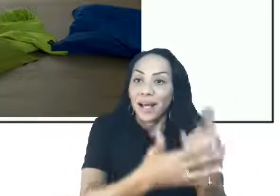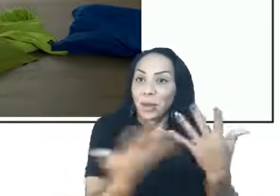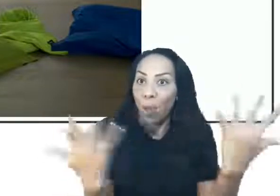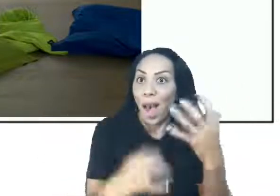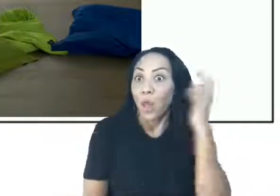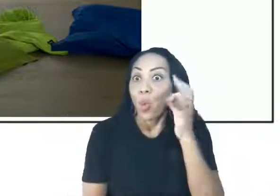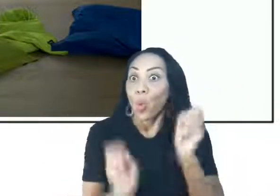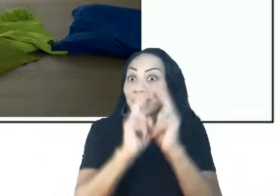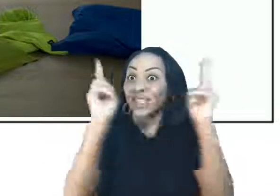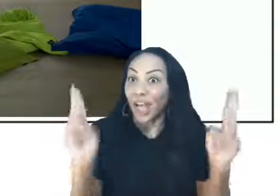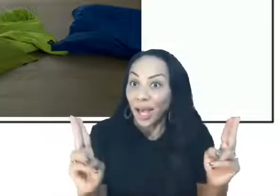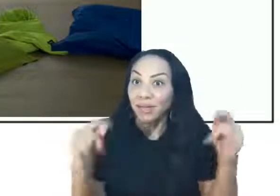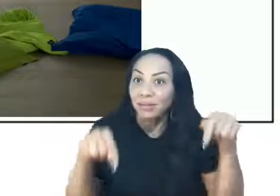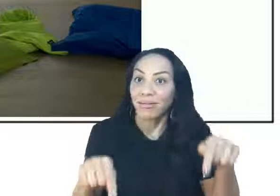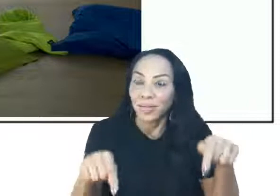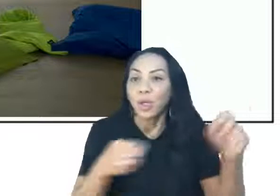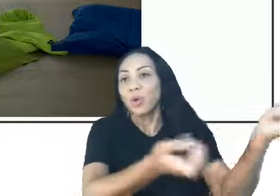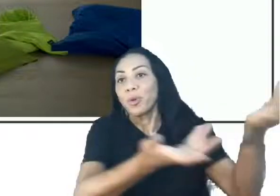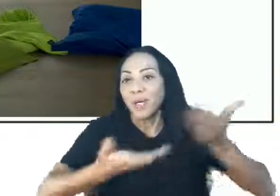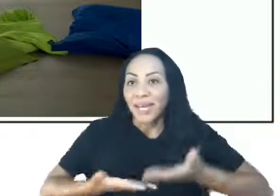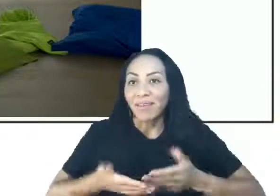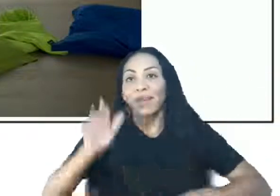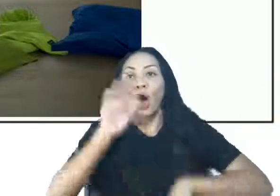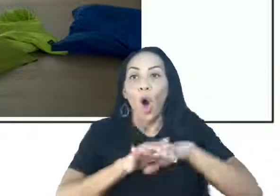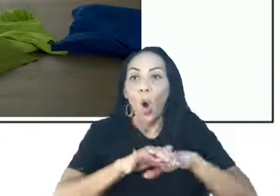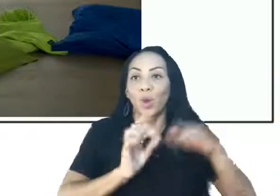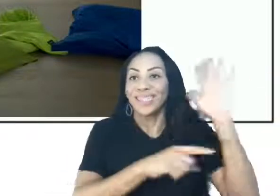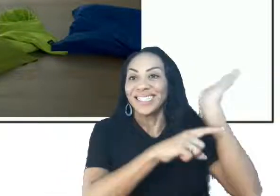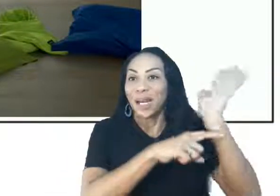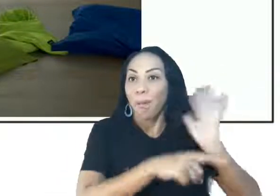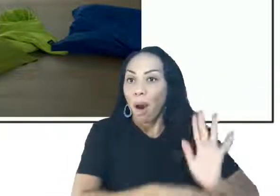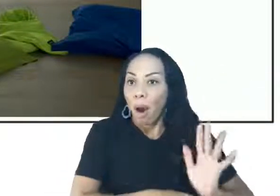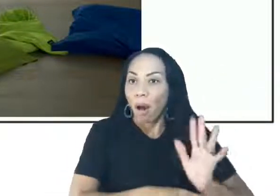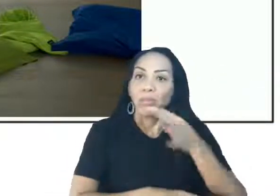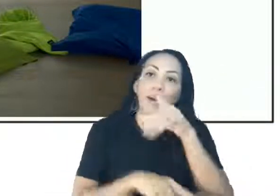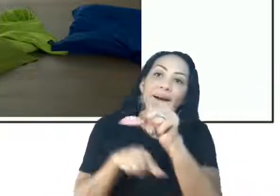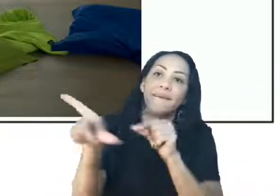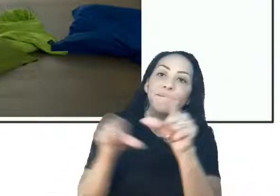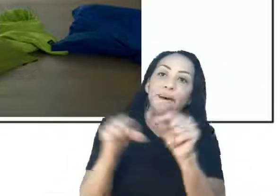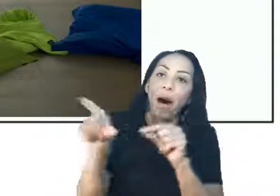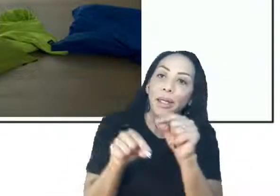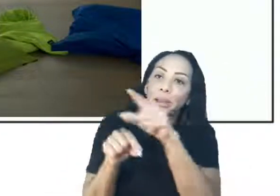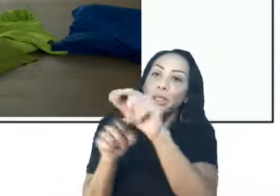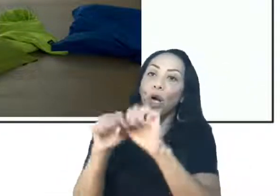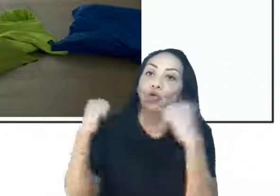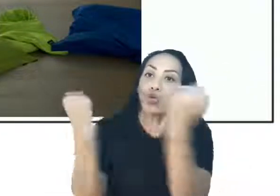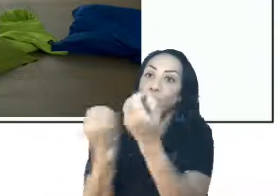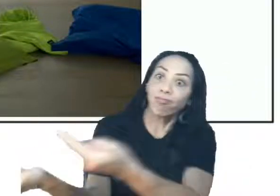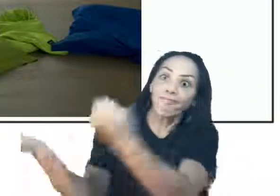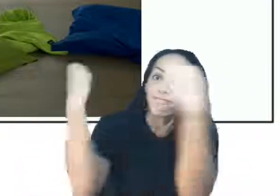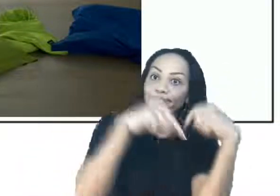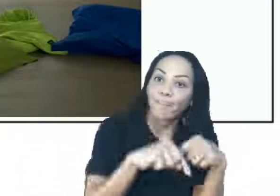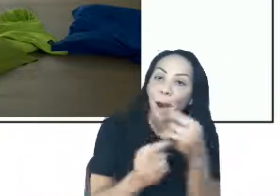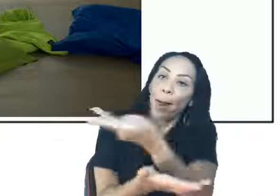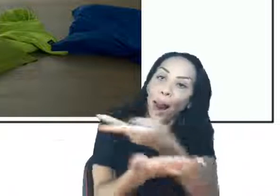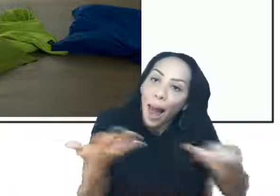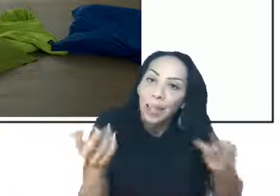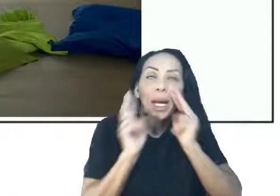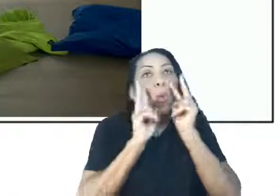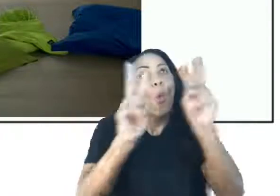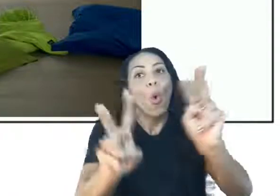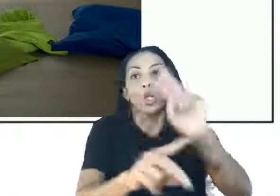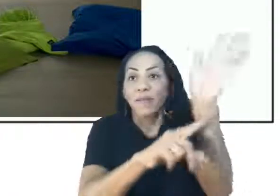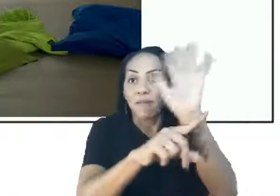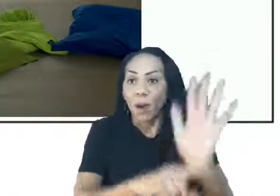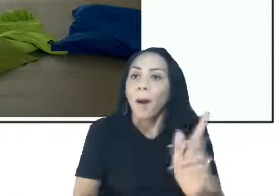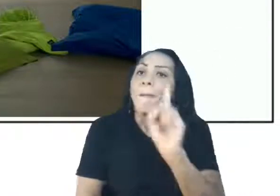where we were given the whole cinema to invite a group to come and lie down together to watch a film. But you can do that for